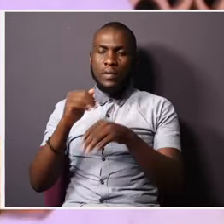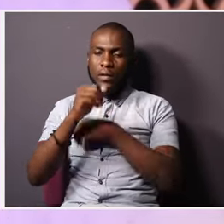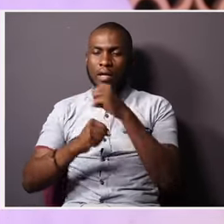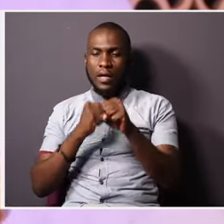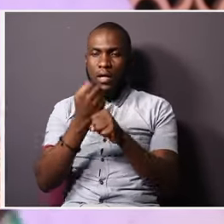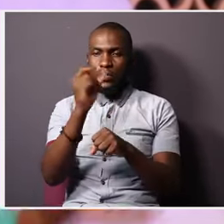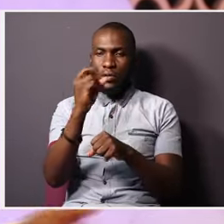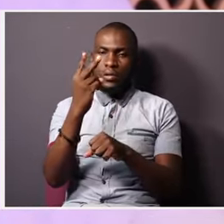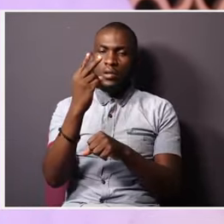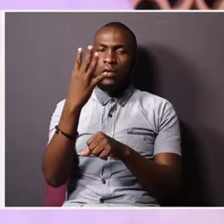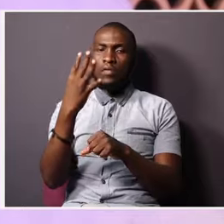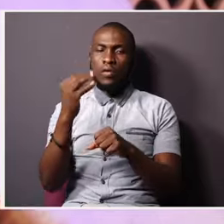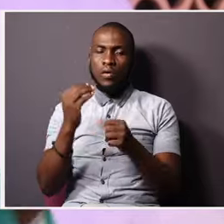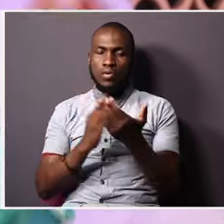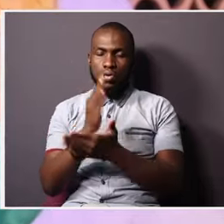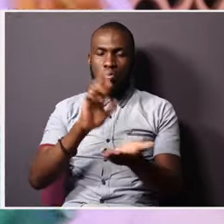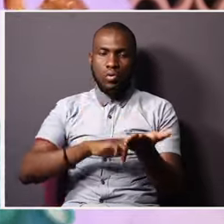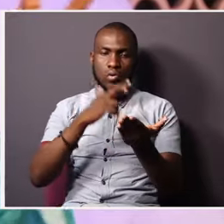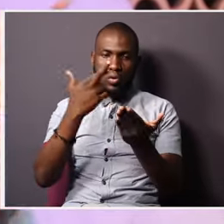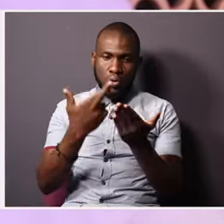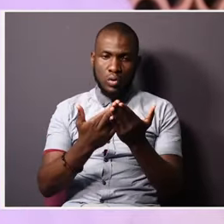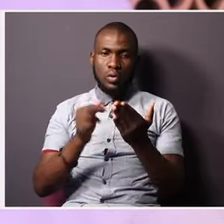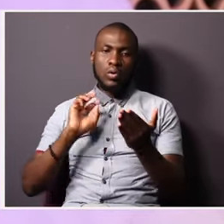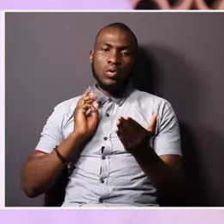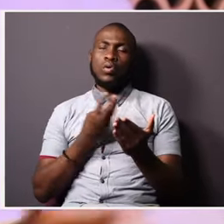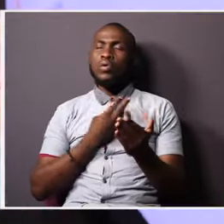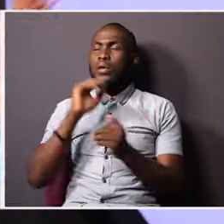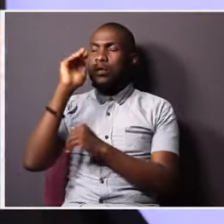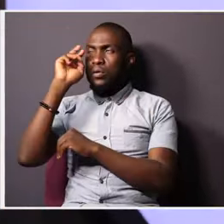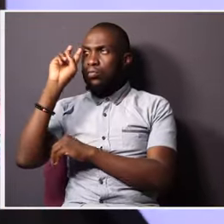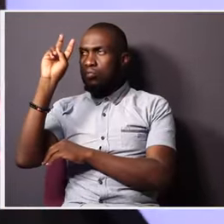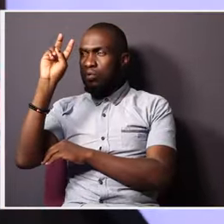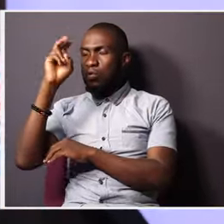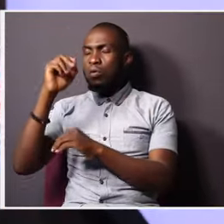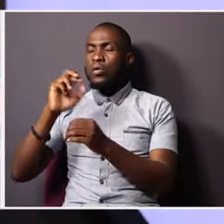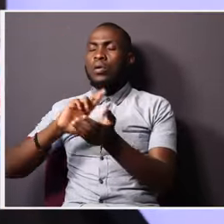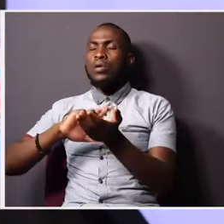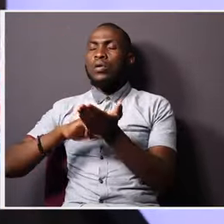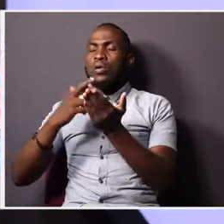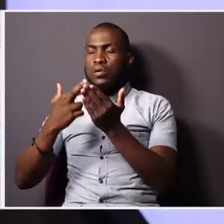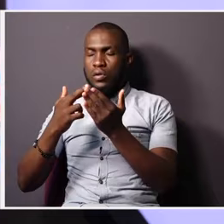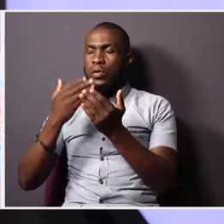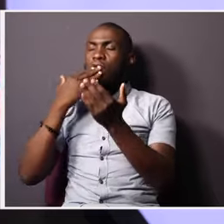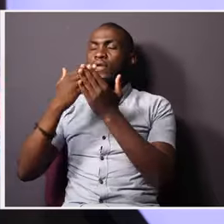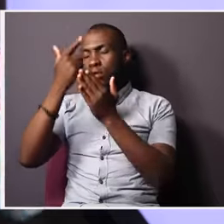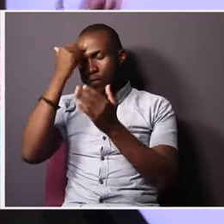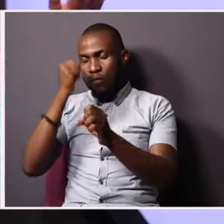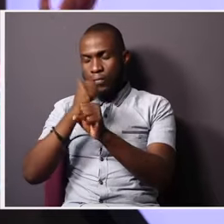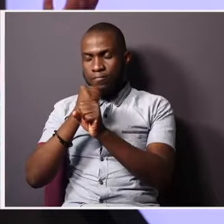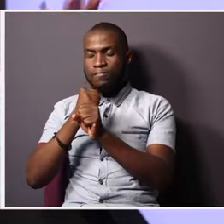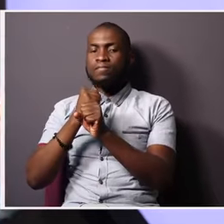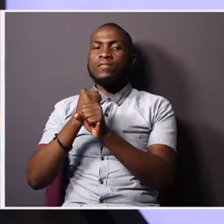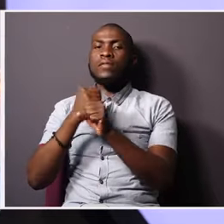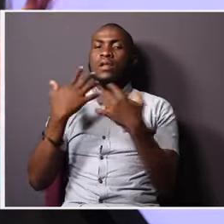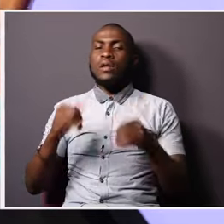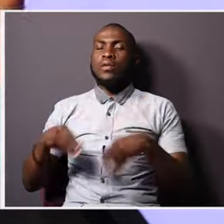to give through resource. Lord, we look to you as our source and we thank you for this provision. And now we give to you,